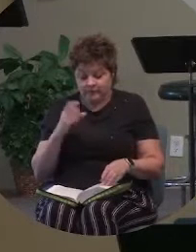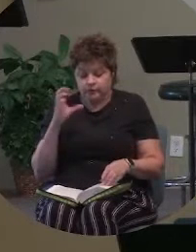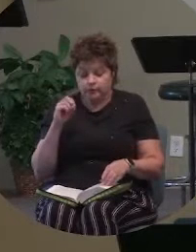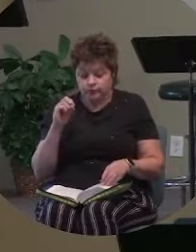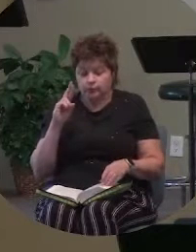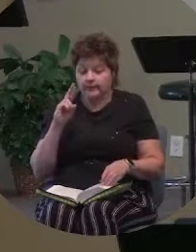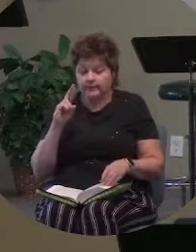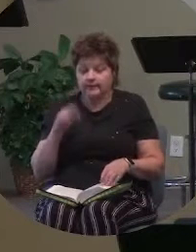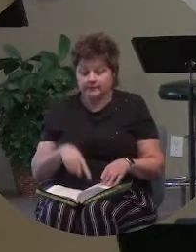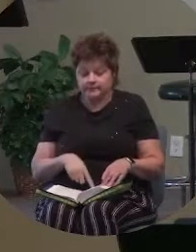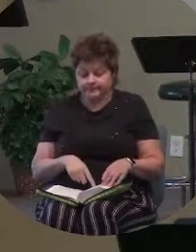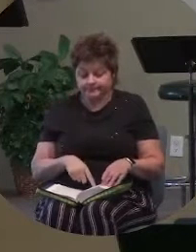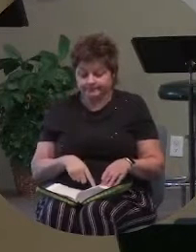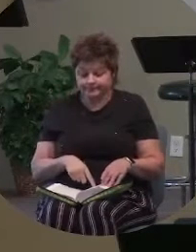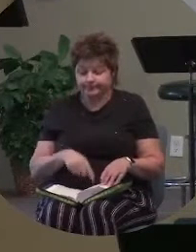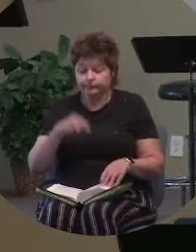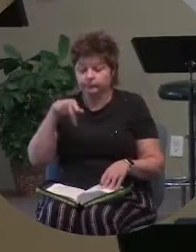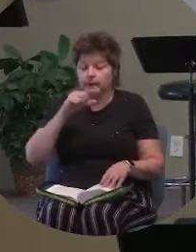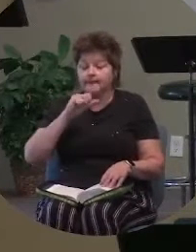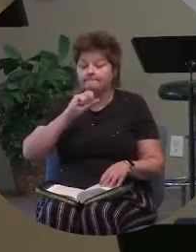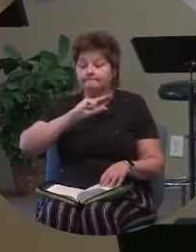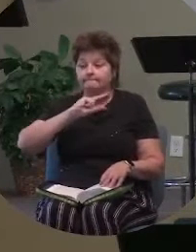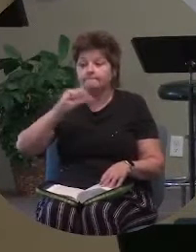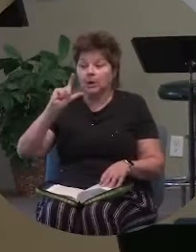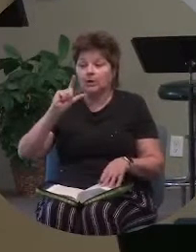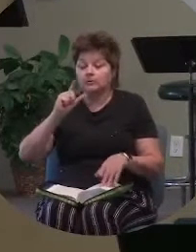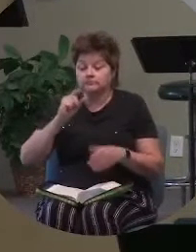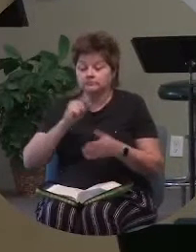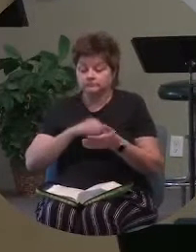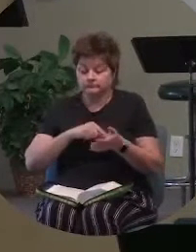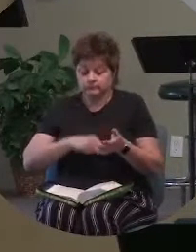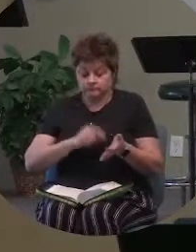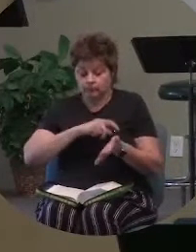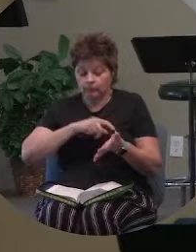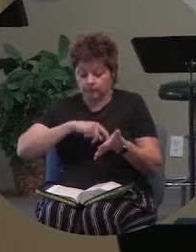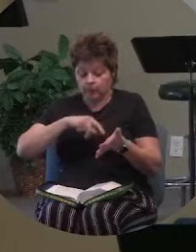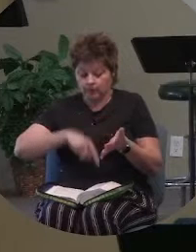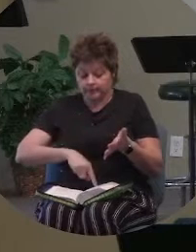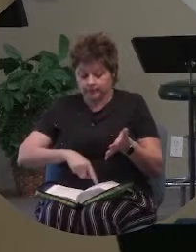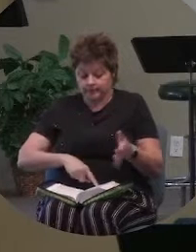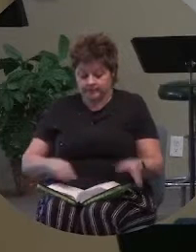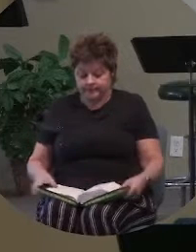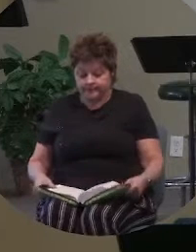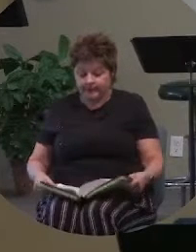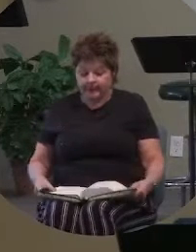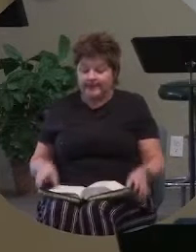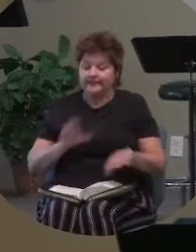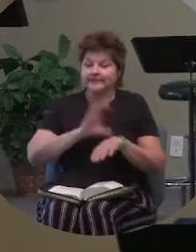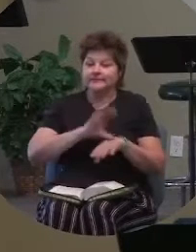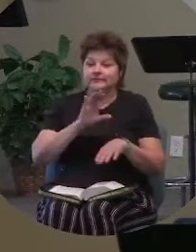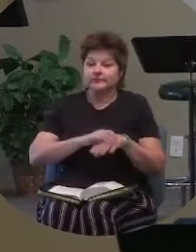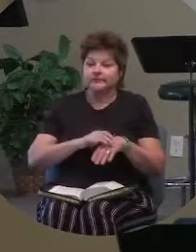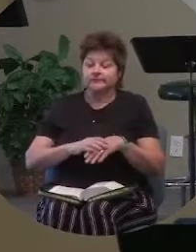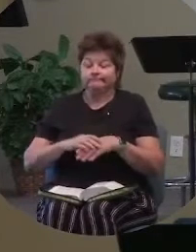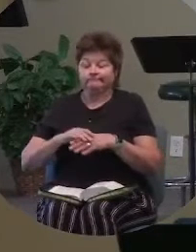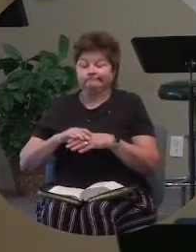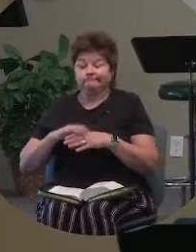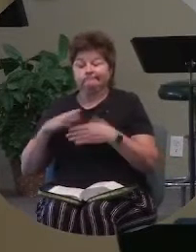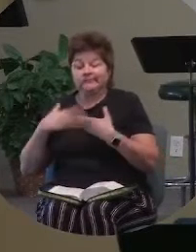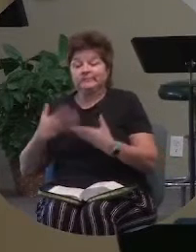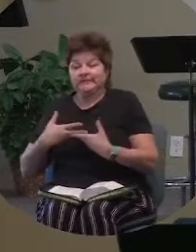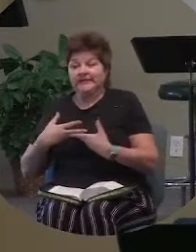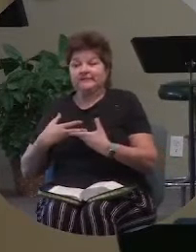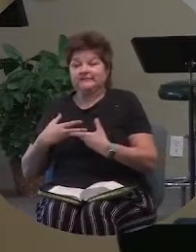a church that is disgruntled, is going in separate directions. And if you've